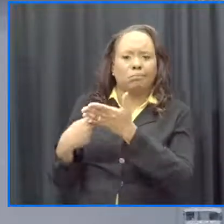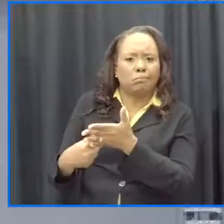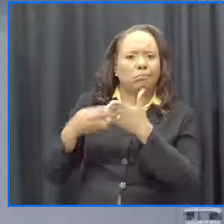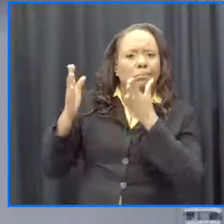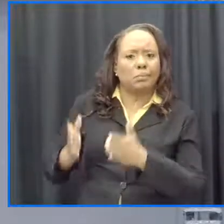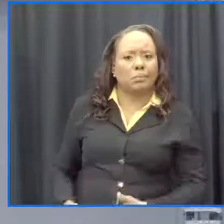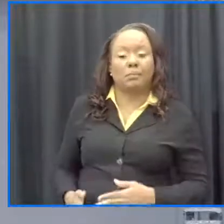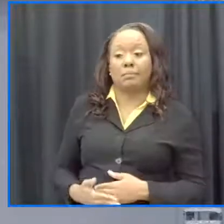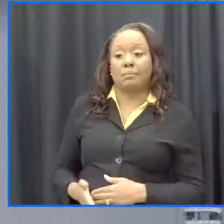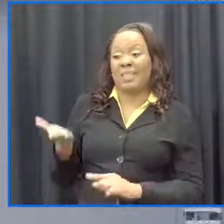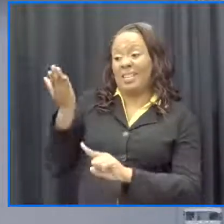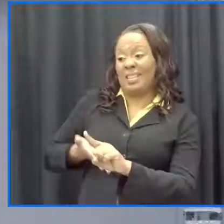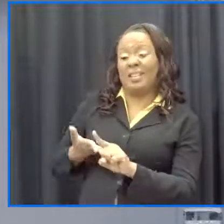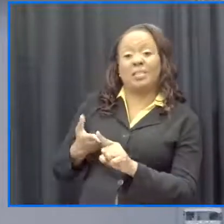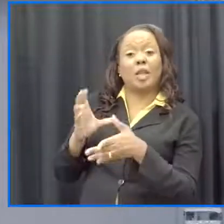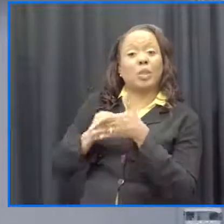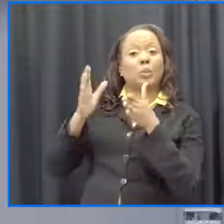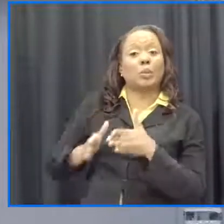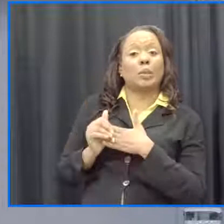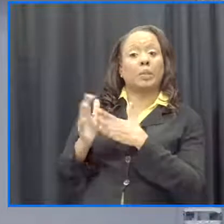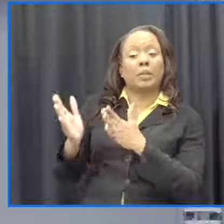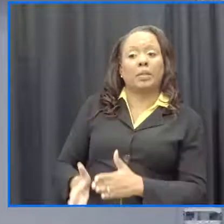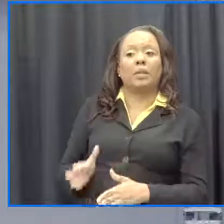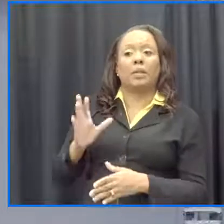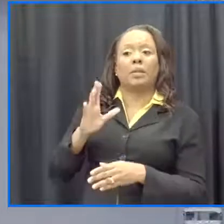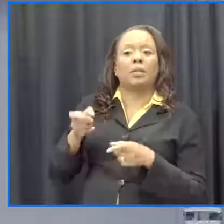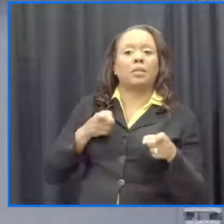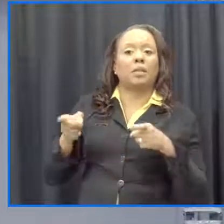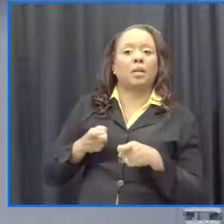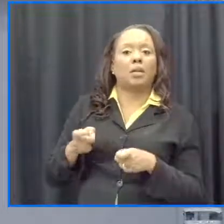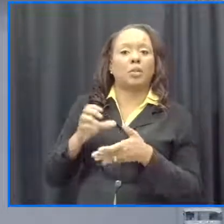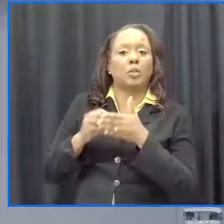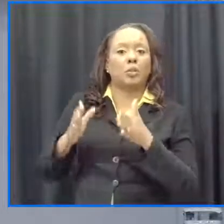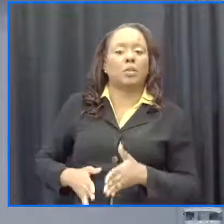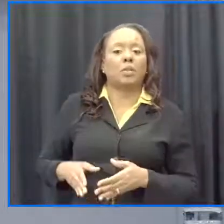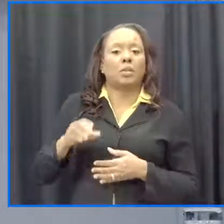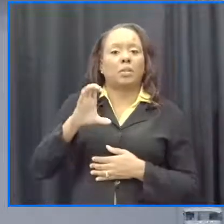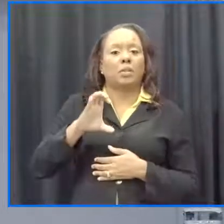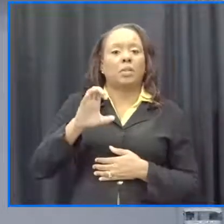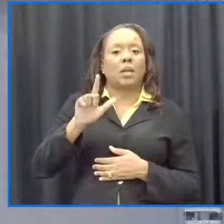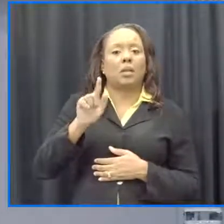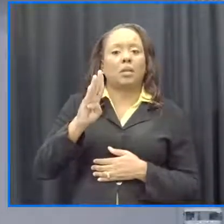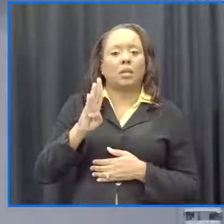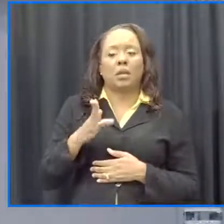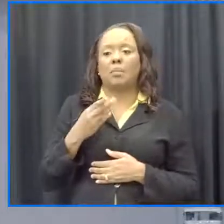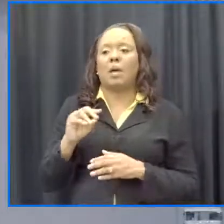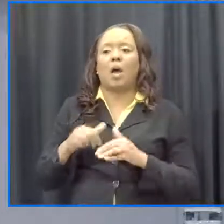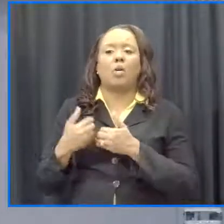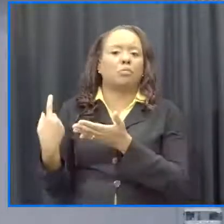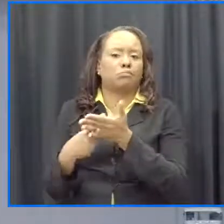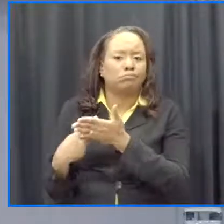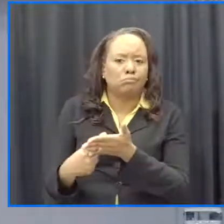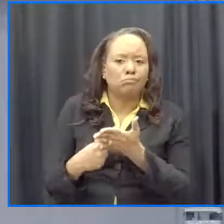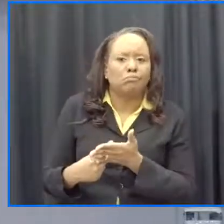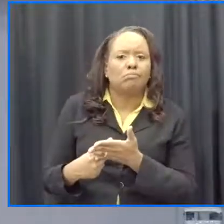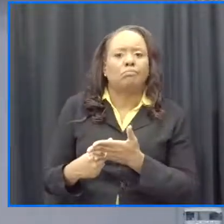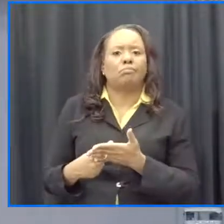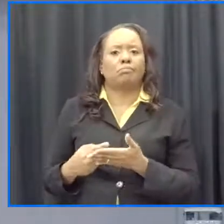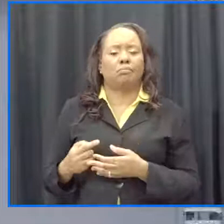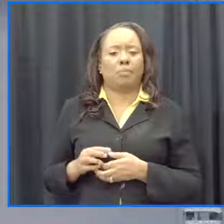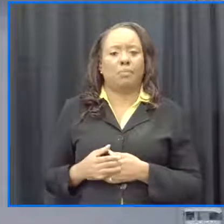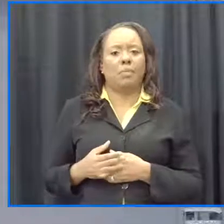As a student leader, he has coached his school's debating club and nurtured its members in the art of debating and